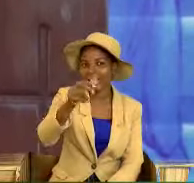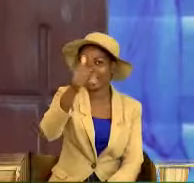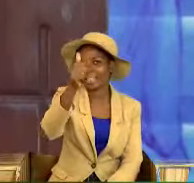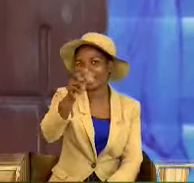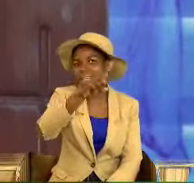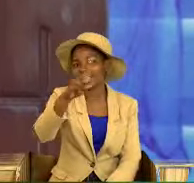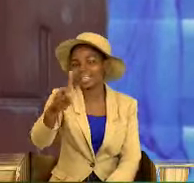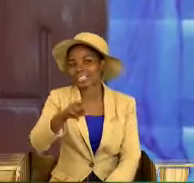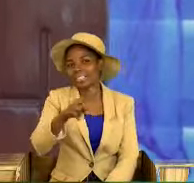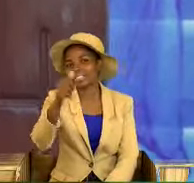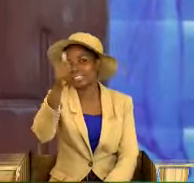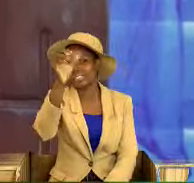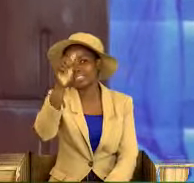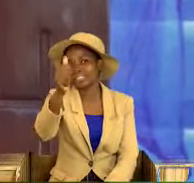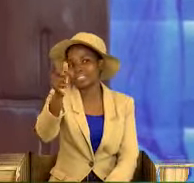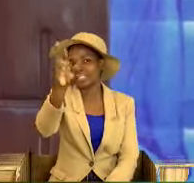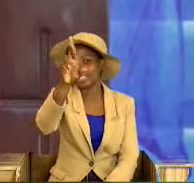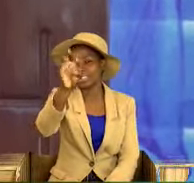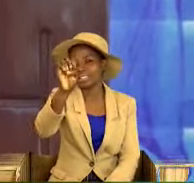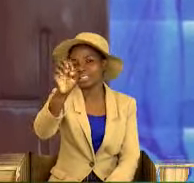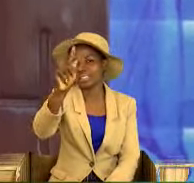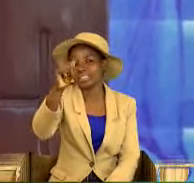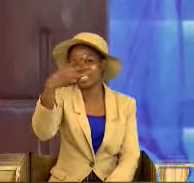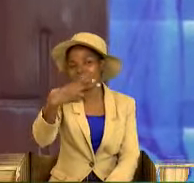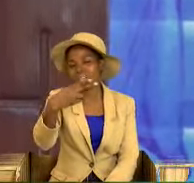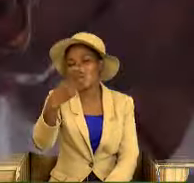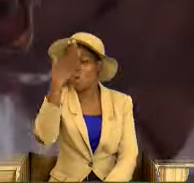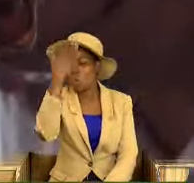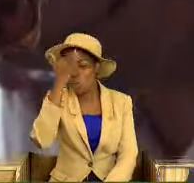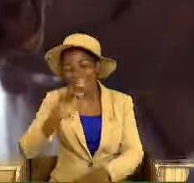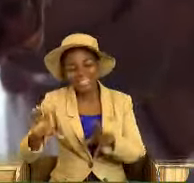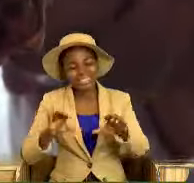Nazareth why did this man say what he